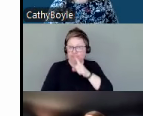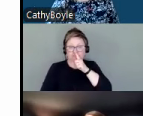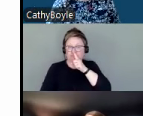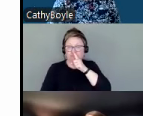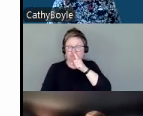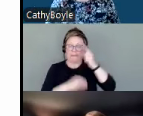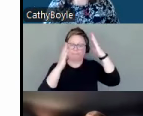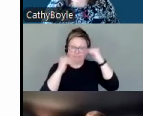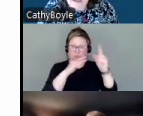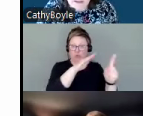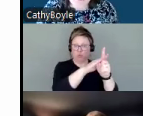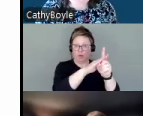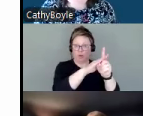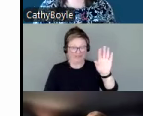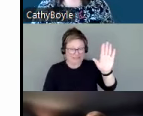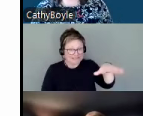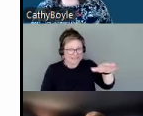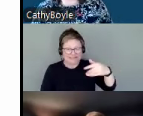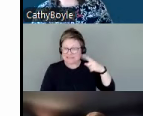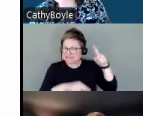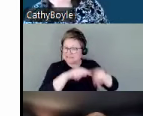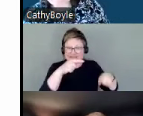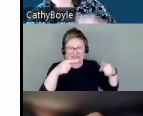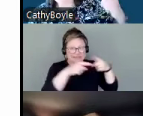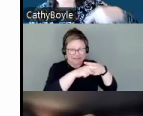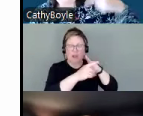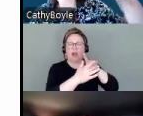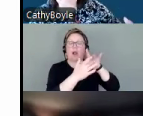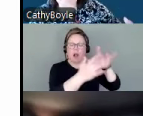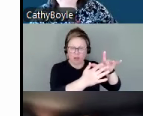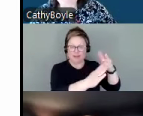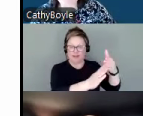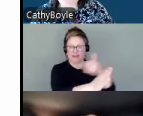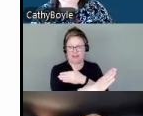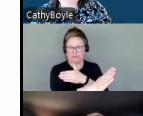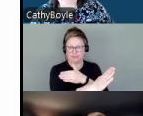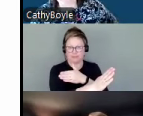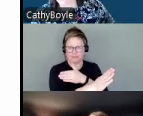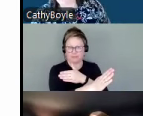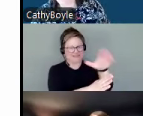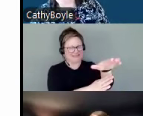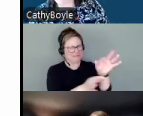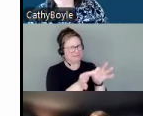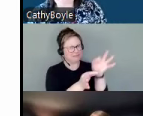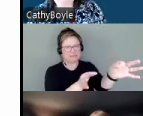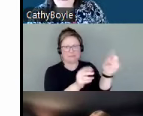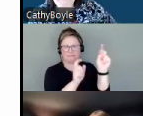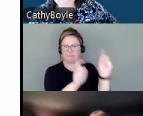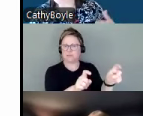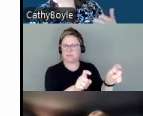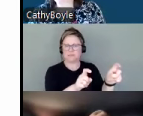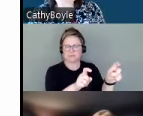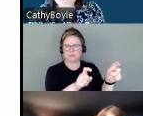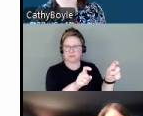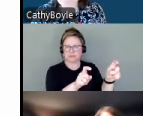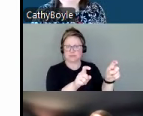And if you cannot make it to a meeting, make sure you contact them ahead of time to reschedule. Because